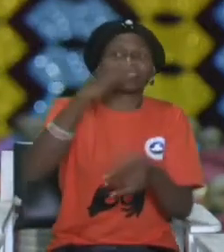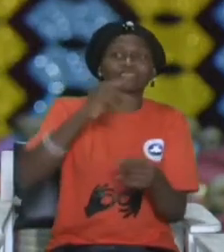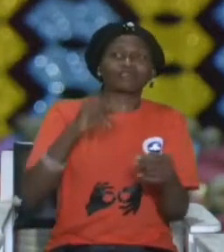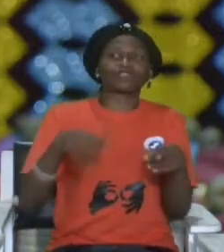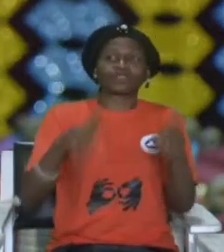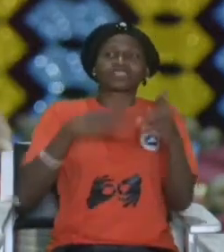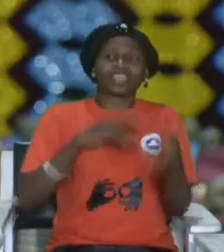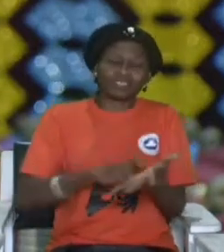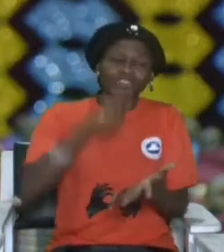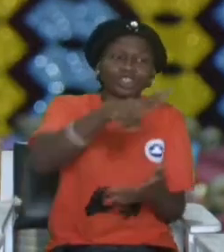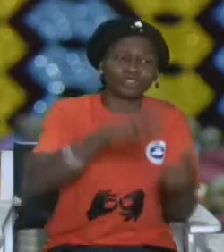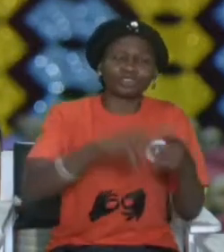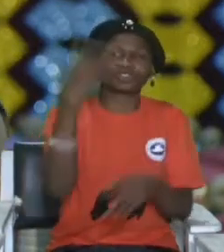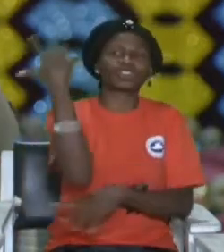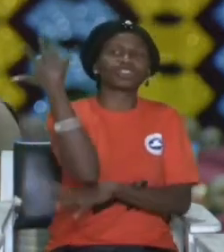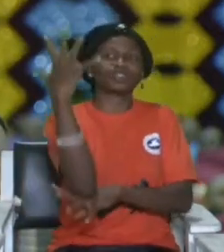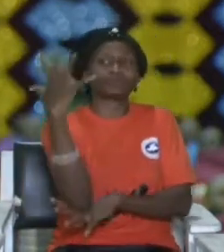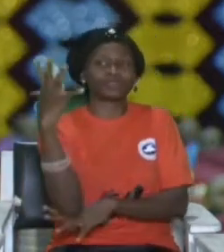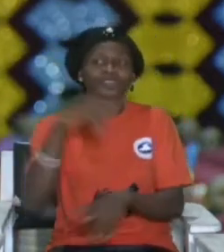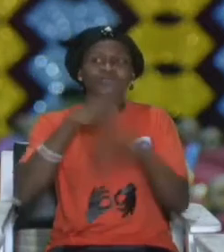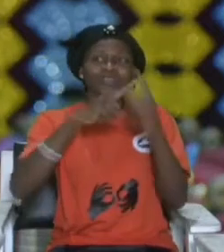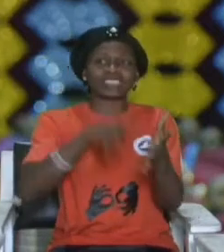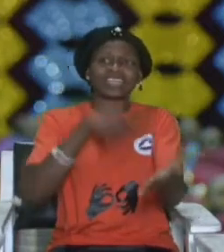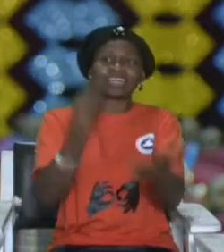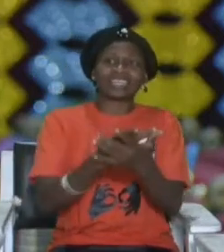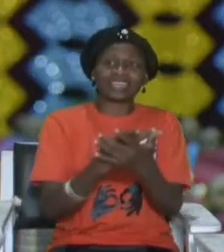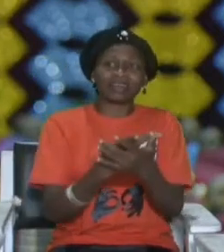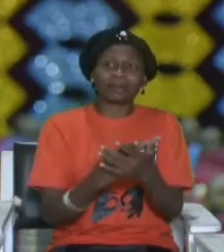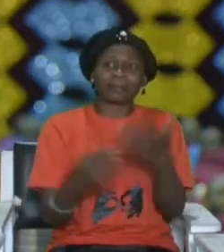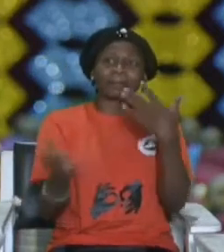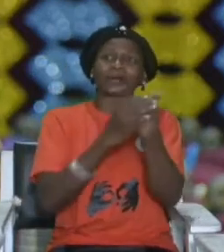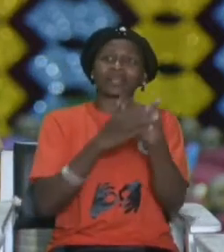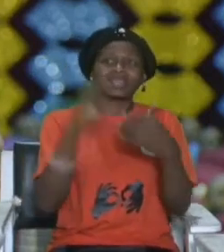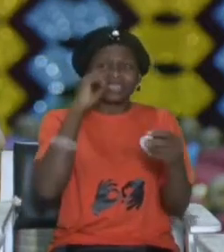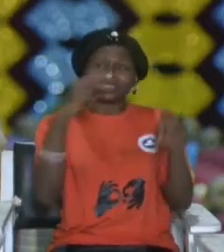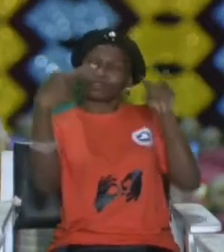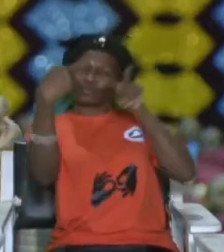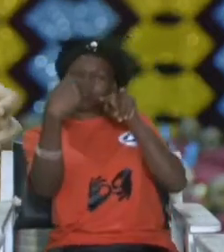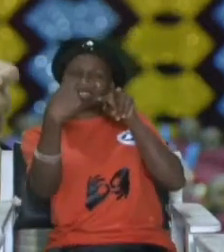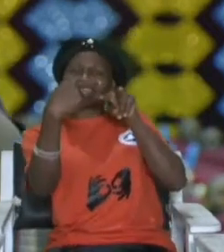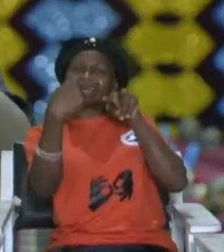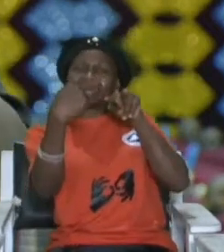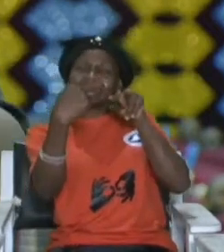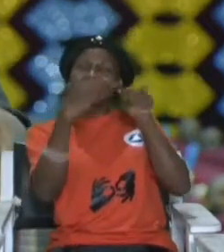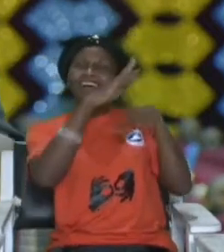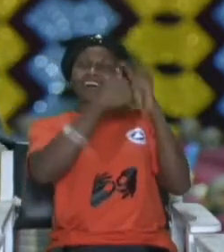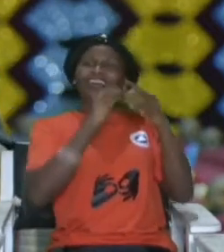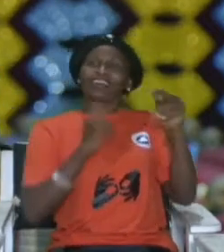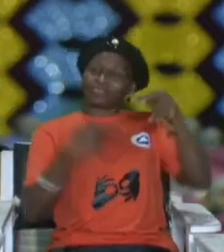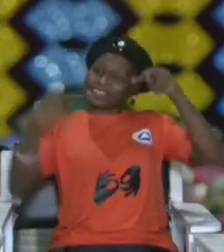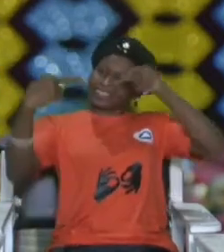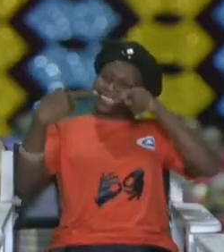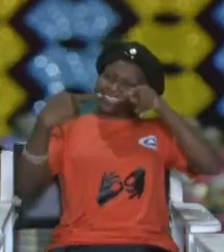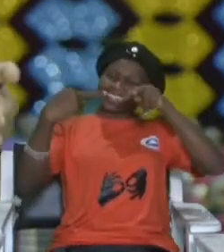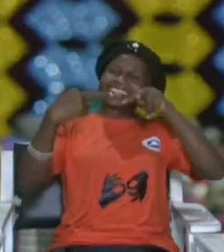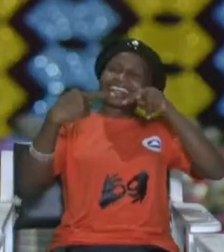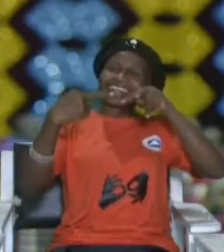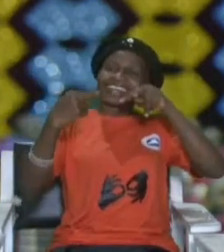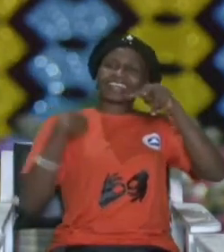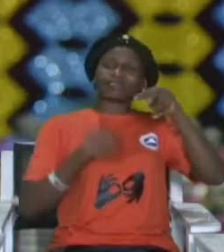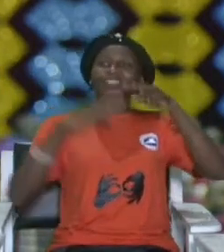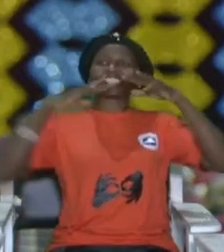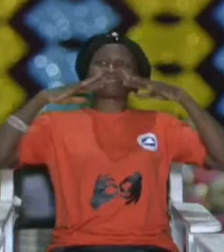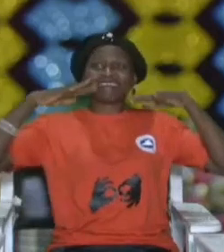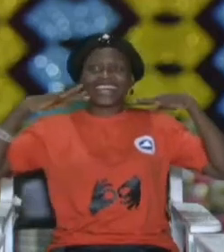the bush. When it got back up, it looked at us. All of us looked at each other. We